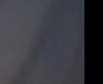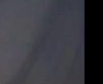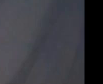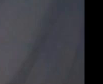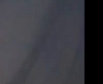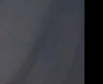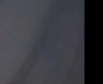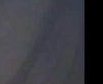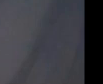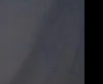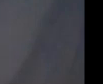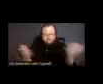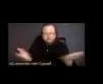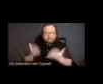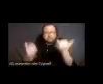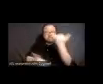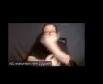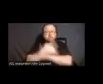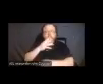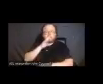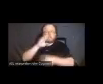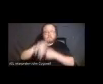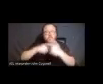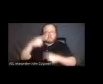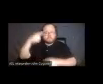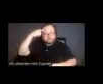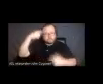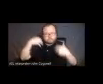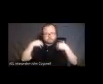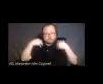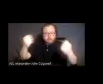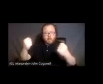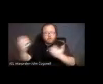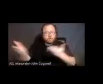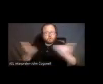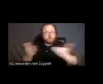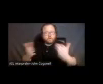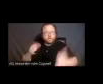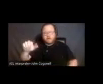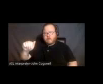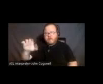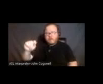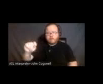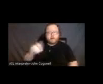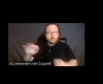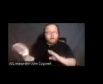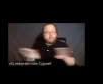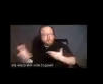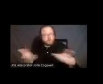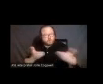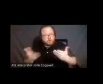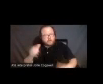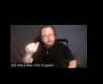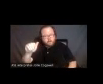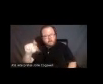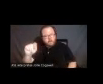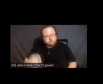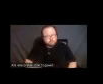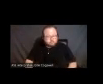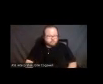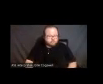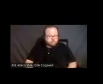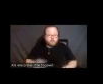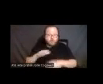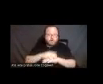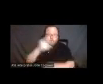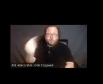So here today to talk about the Mental Health Service Act and the Behavioral Health Service Act, which is on